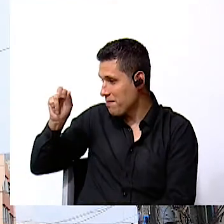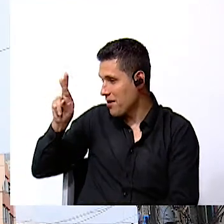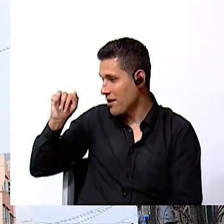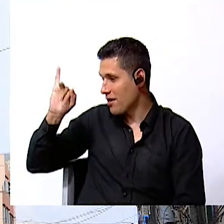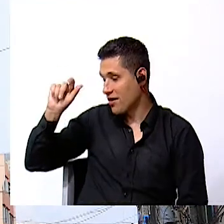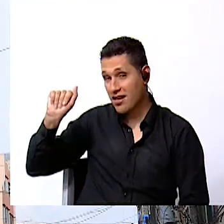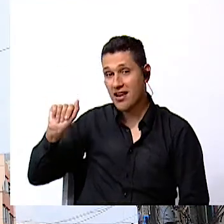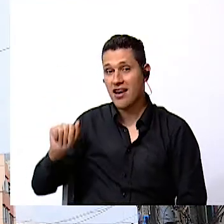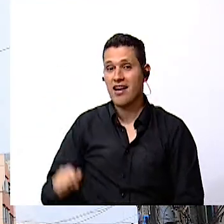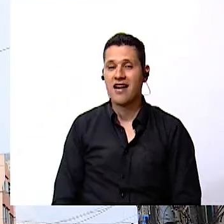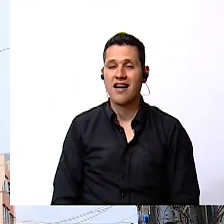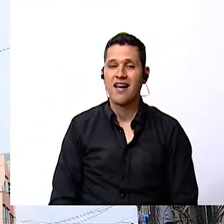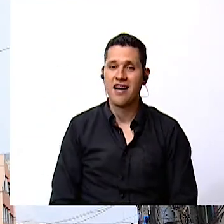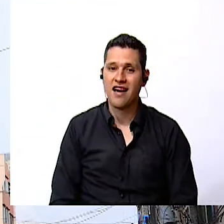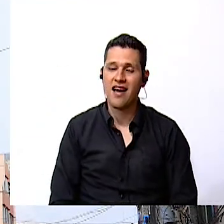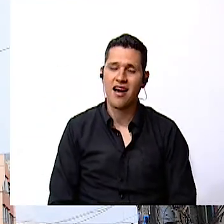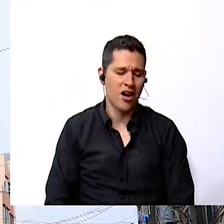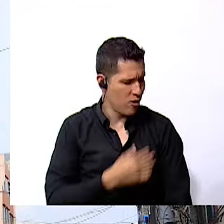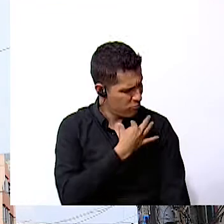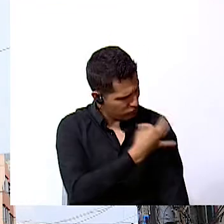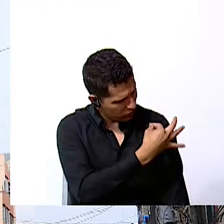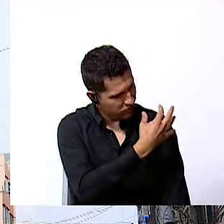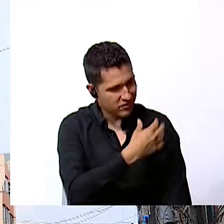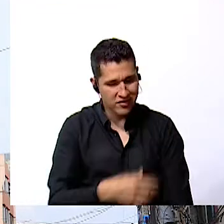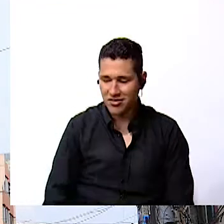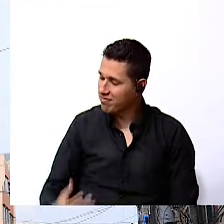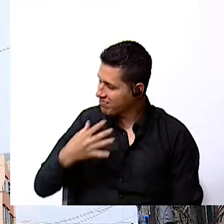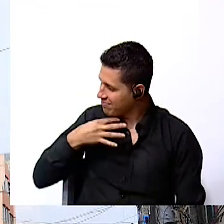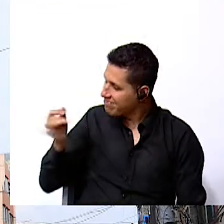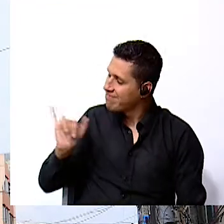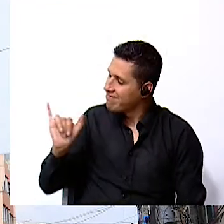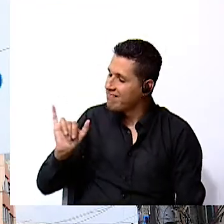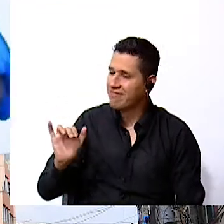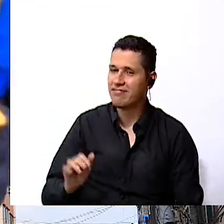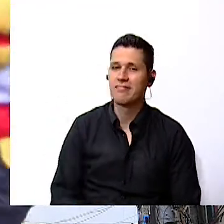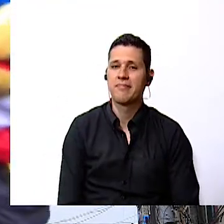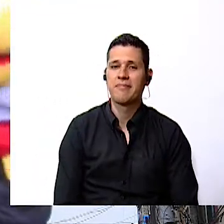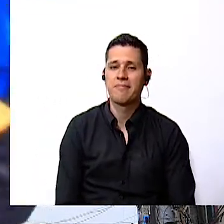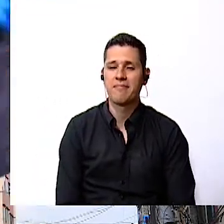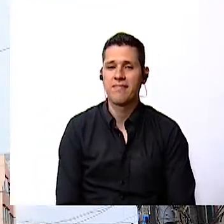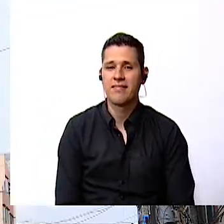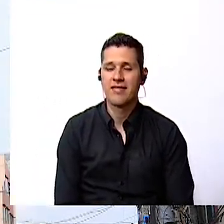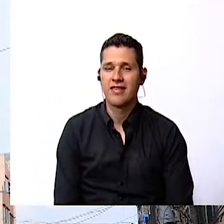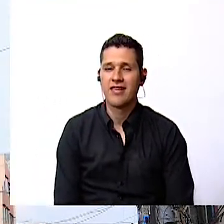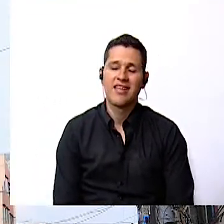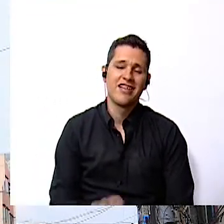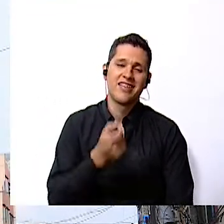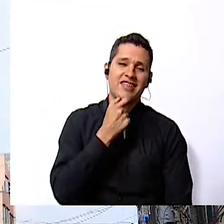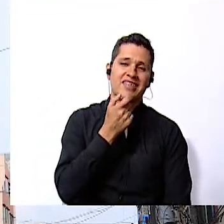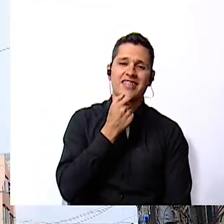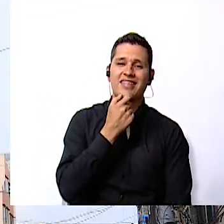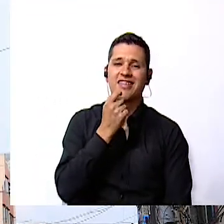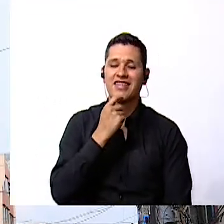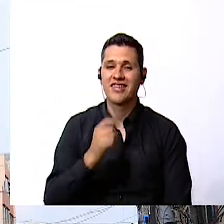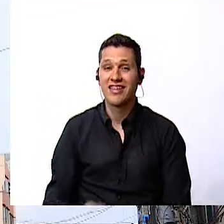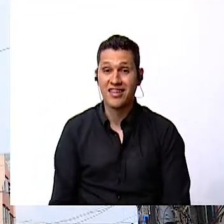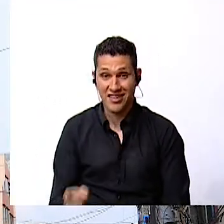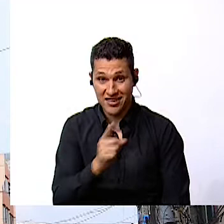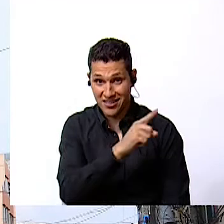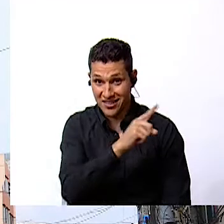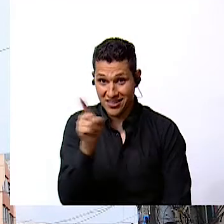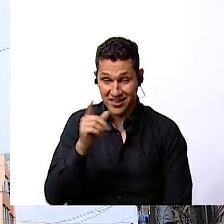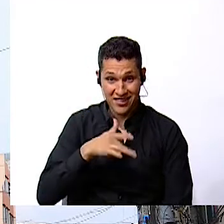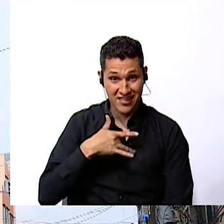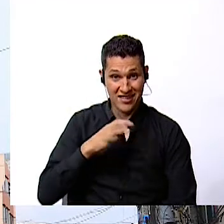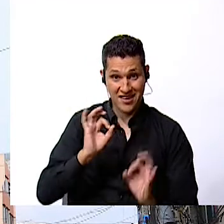Mary in English. Nice to meet you. Nice to meet you too. And how do you feel today?